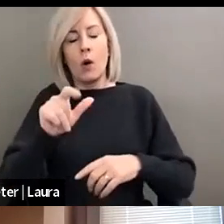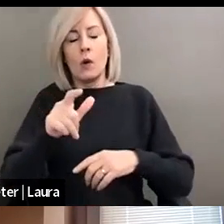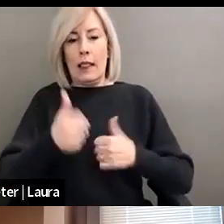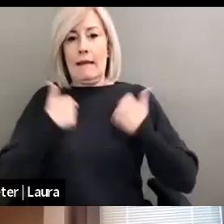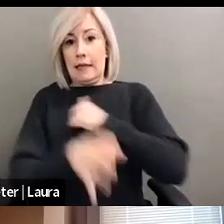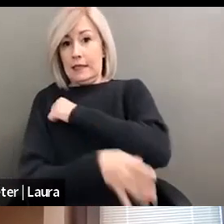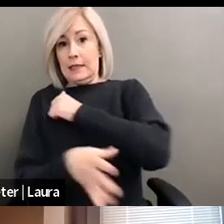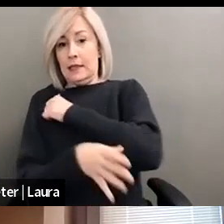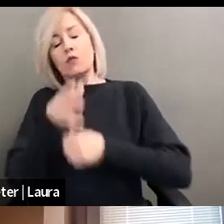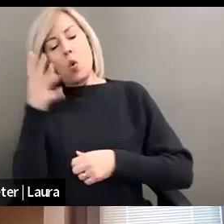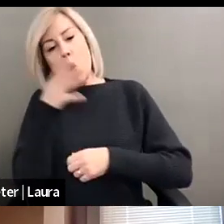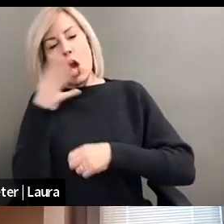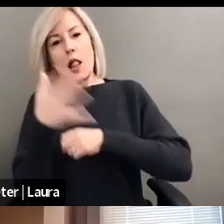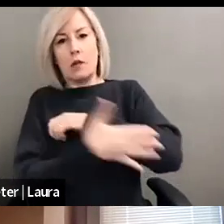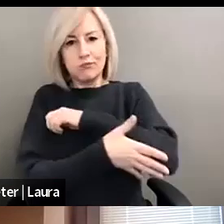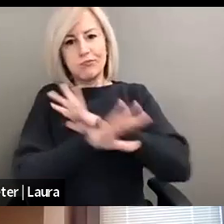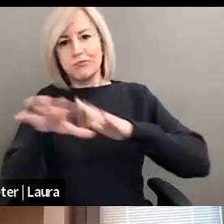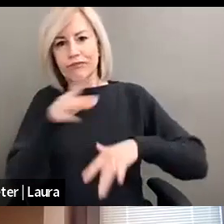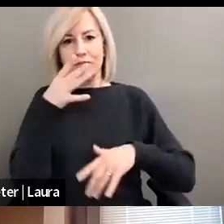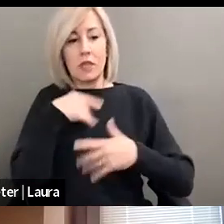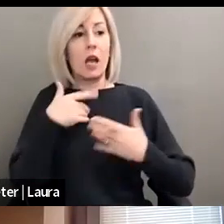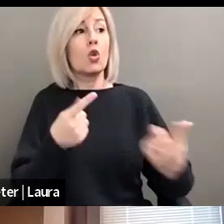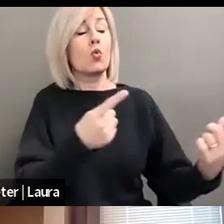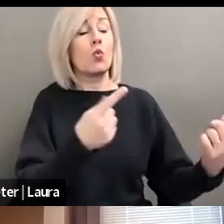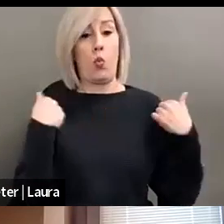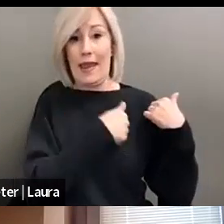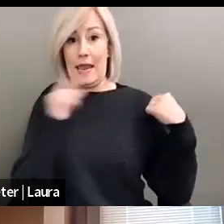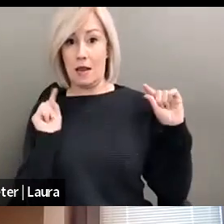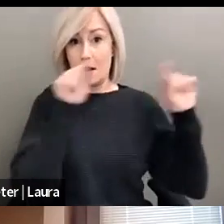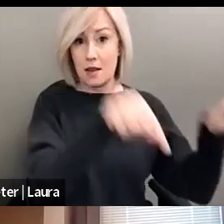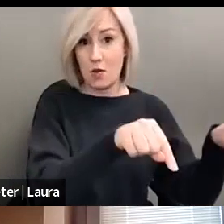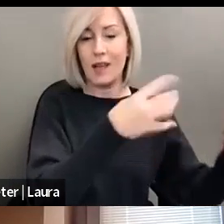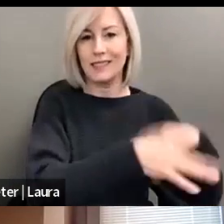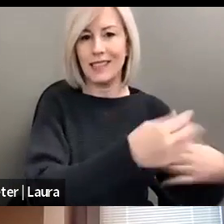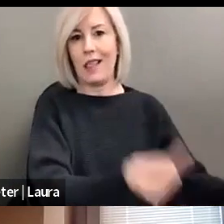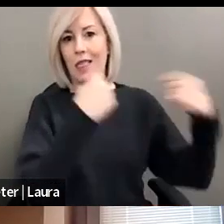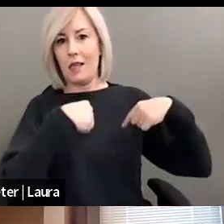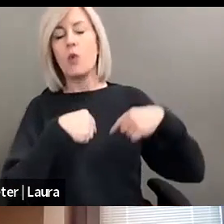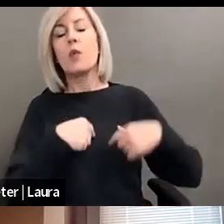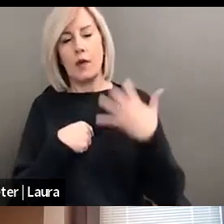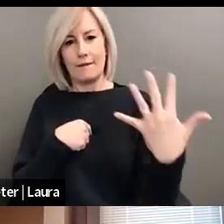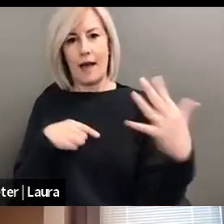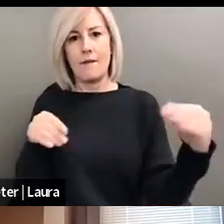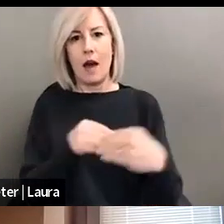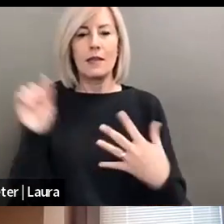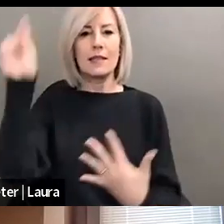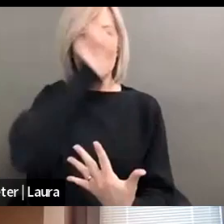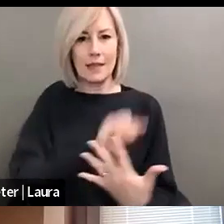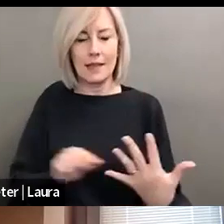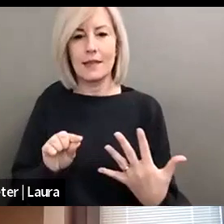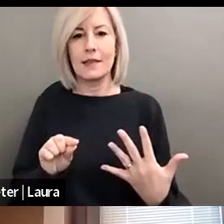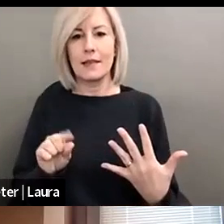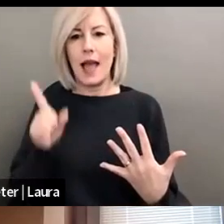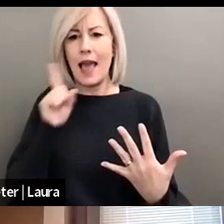hold those traveling office hours and come to you instead of you having to come to us. But we do have the 5 offices across Iowa. I know Grassley's office, I think,